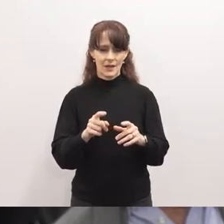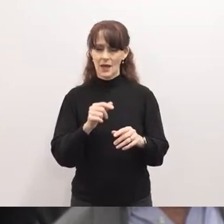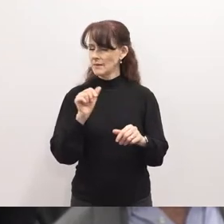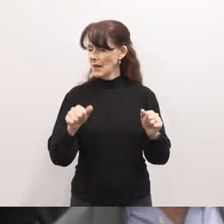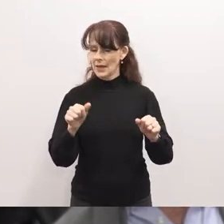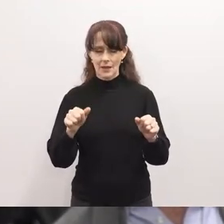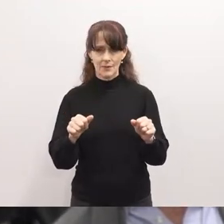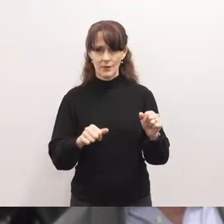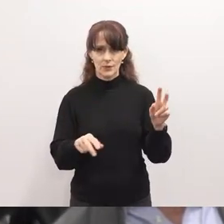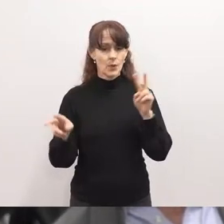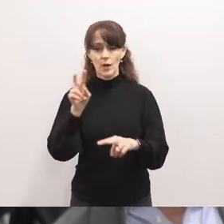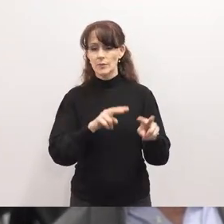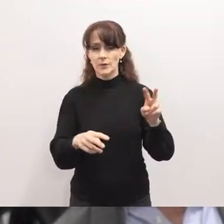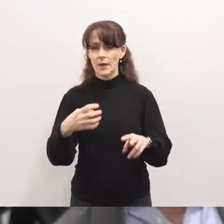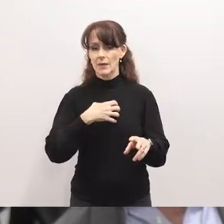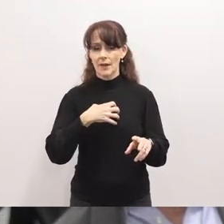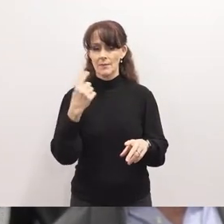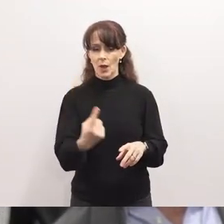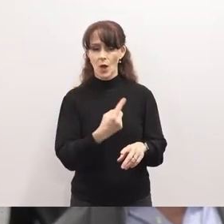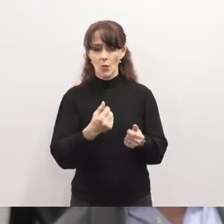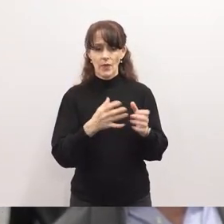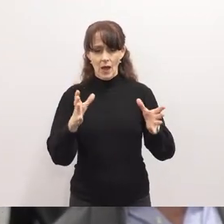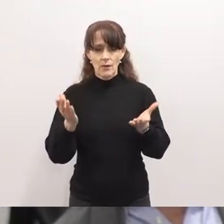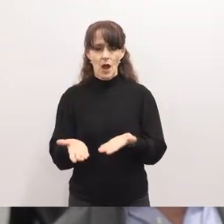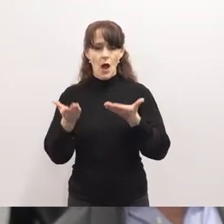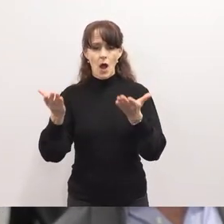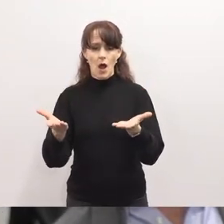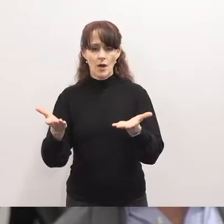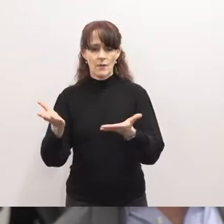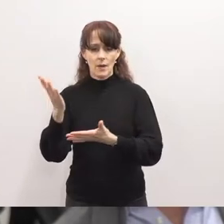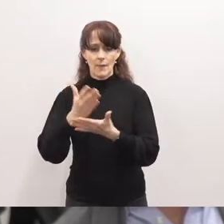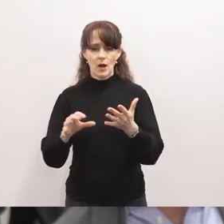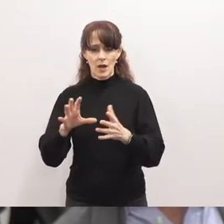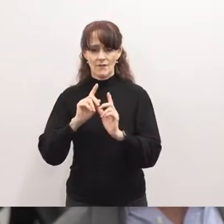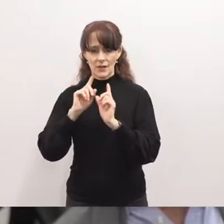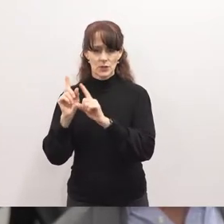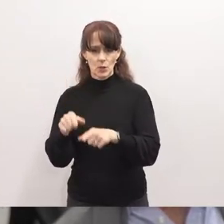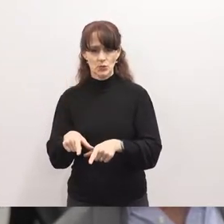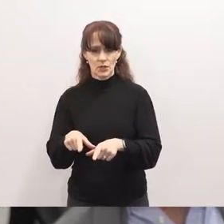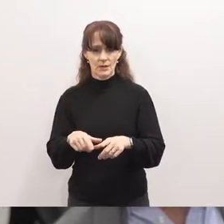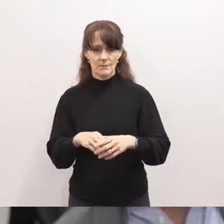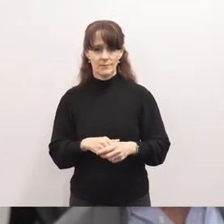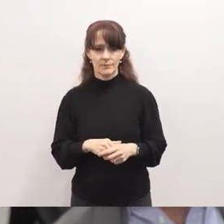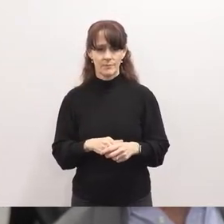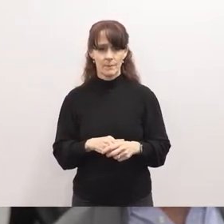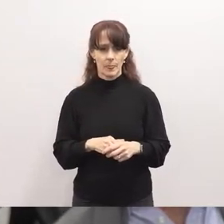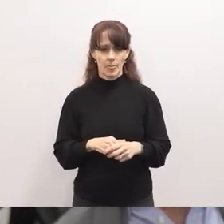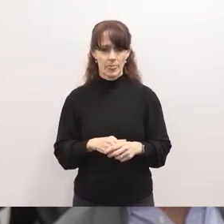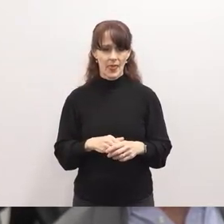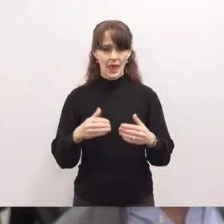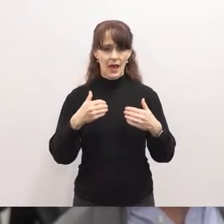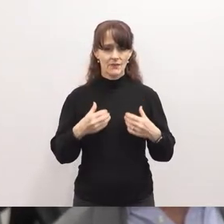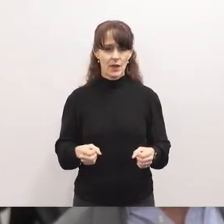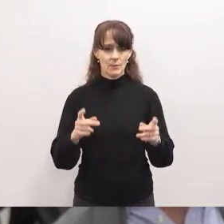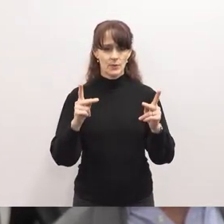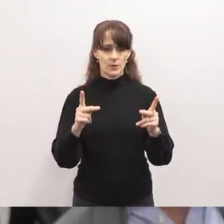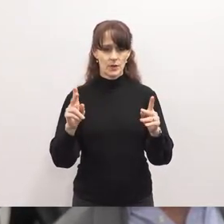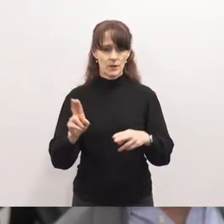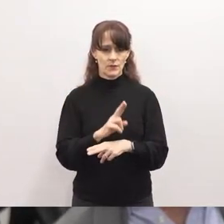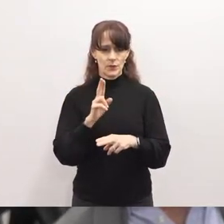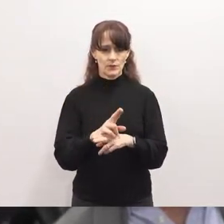observing issues and complaining about them without offering or being part of a solution. Having the opportunity of